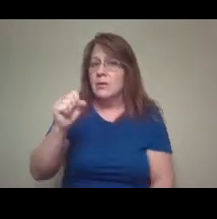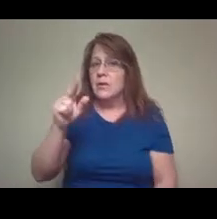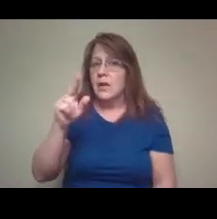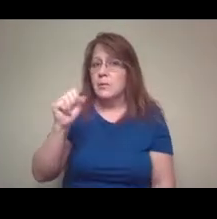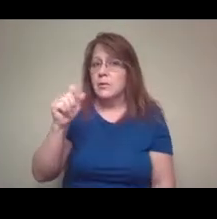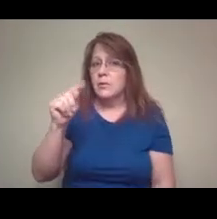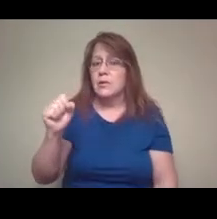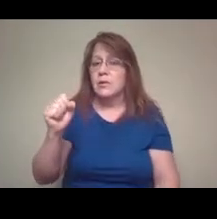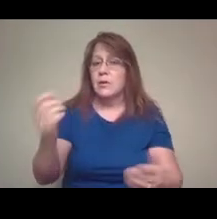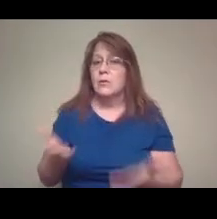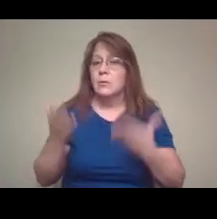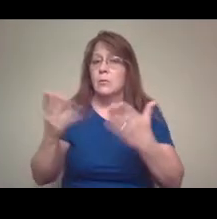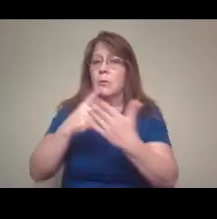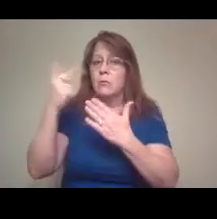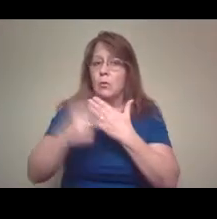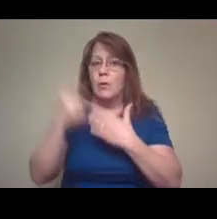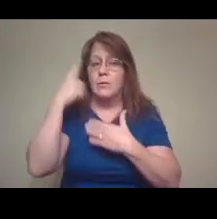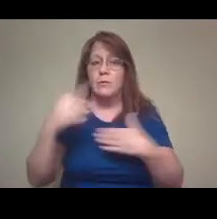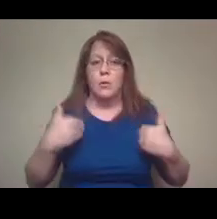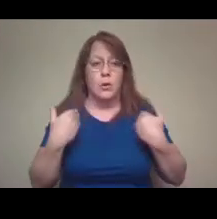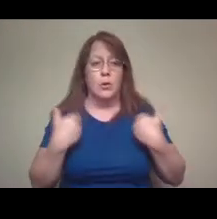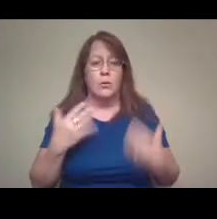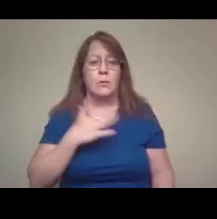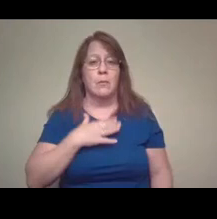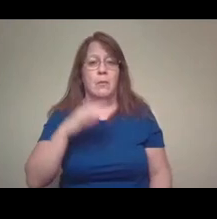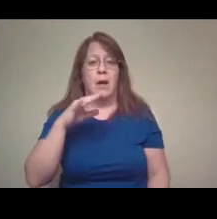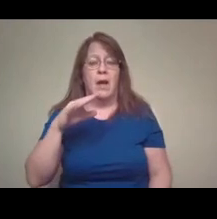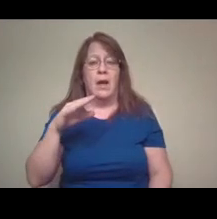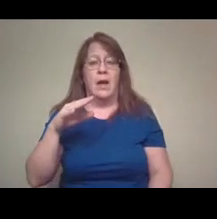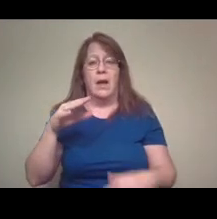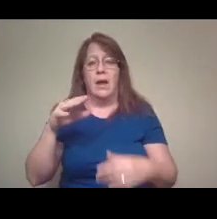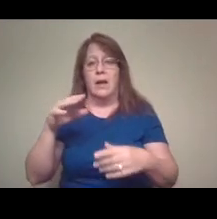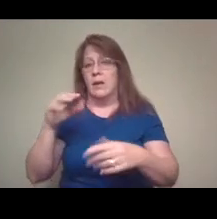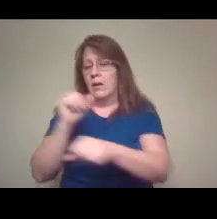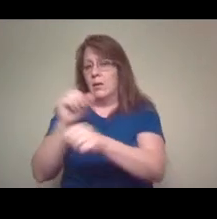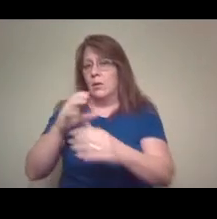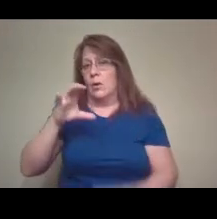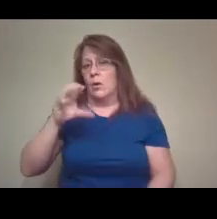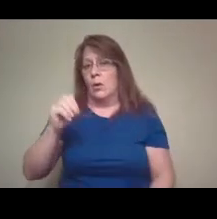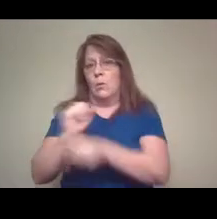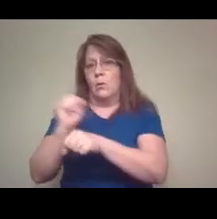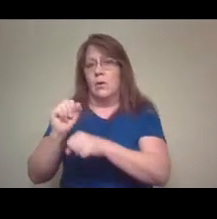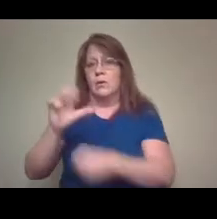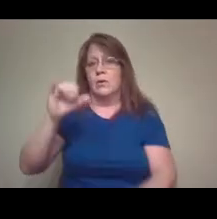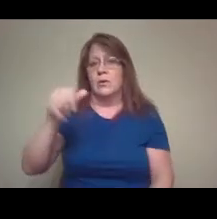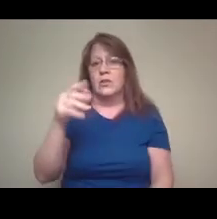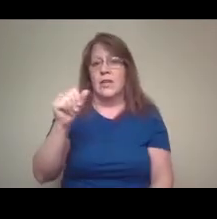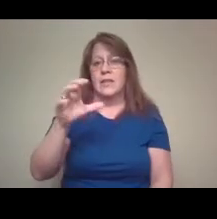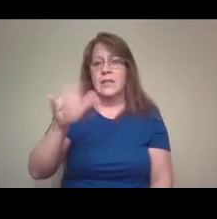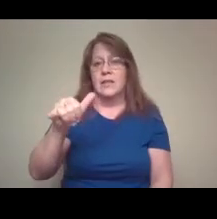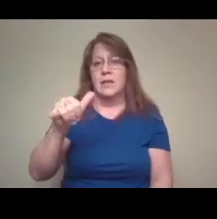and adolescents. My colleague Jessie will now talk more about risk and protective factors. Next